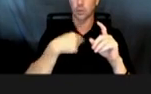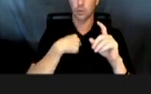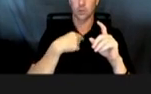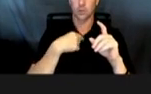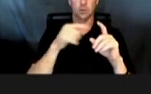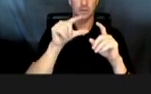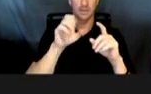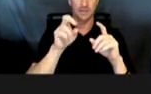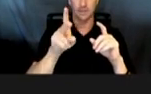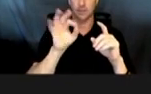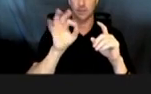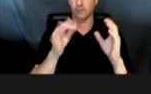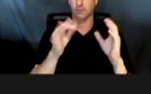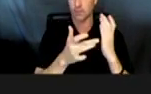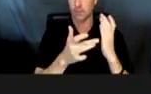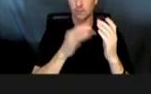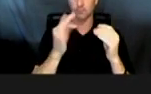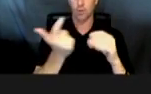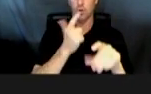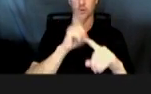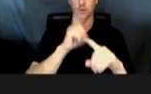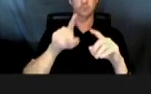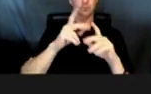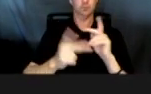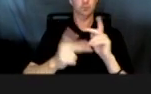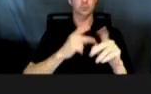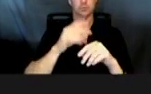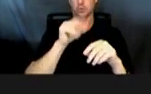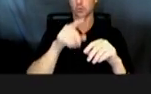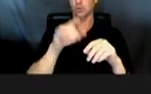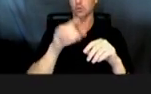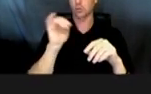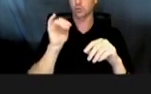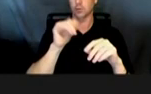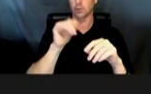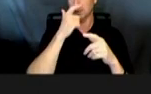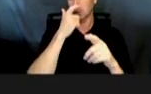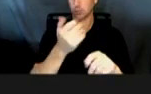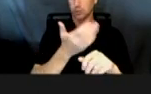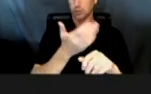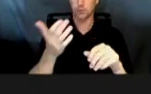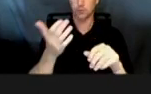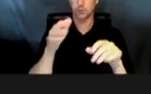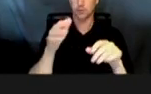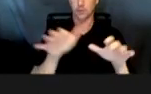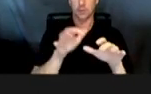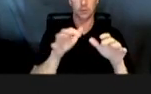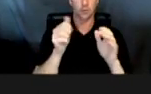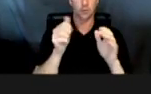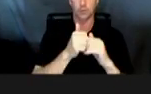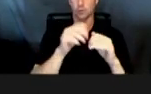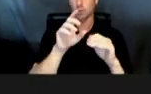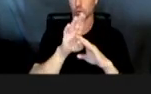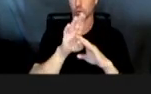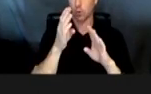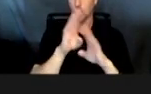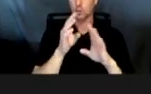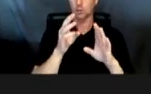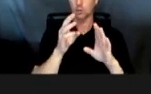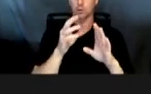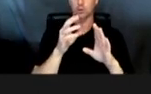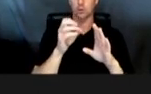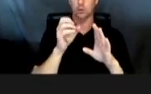of technology of all different types. And there's also interesting things being done with doors. So